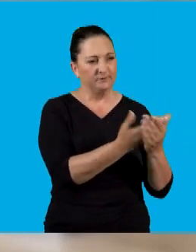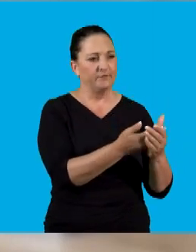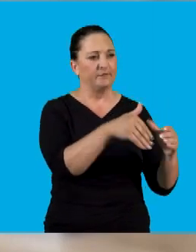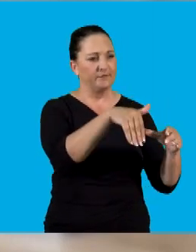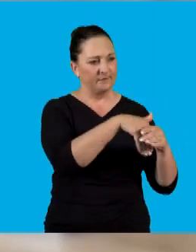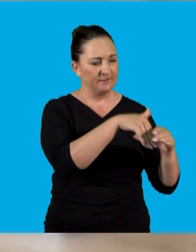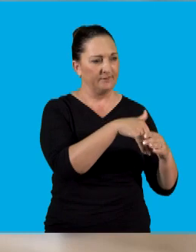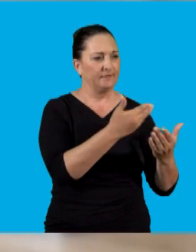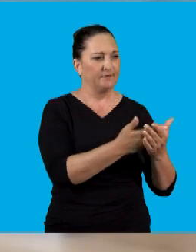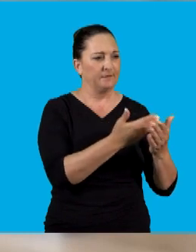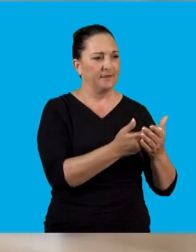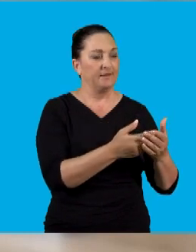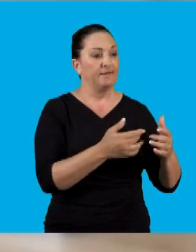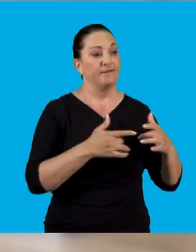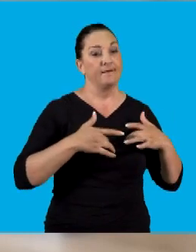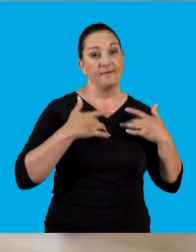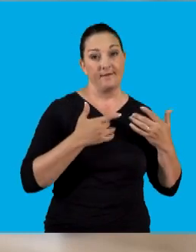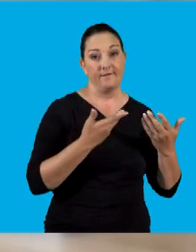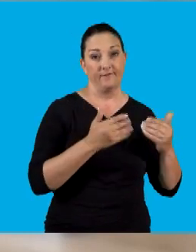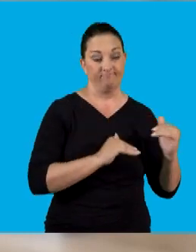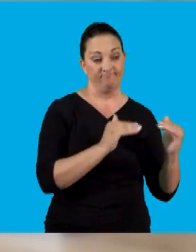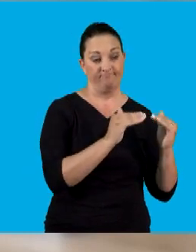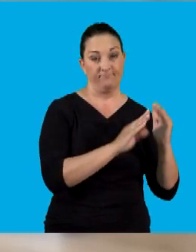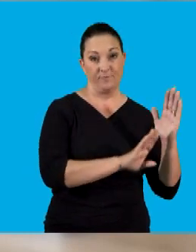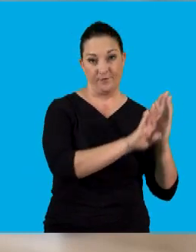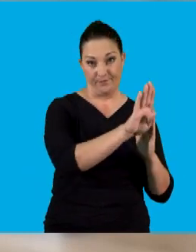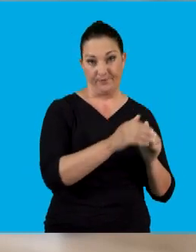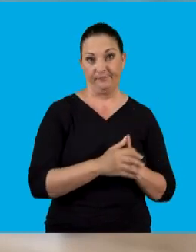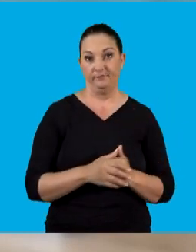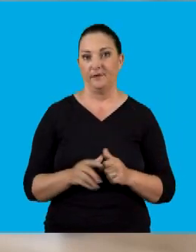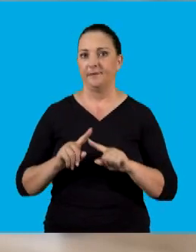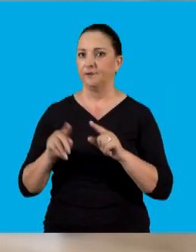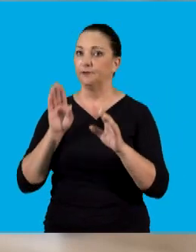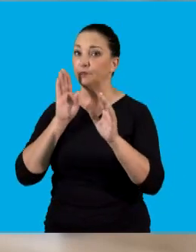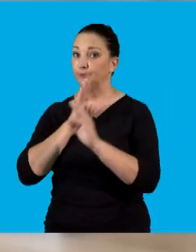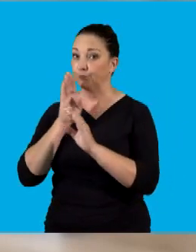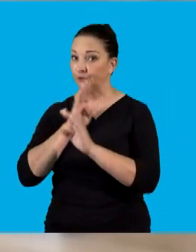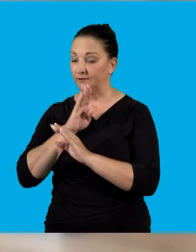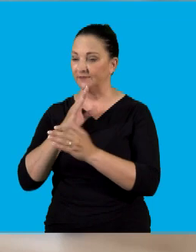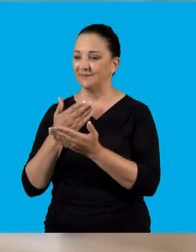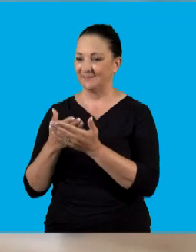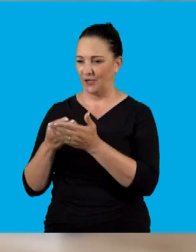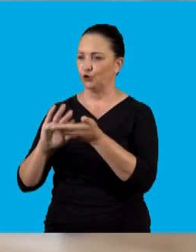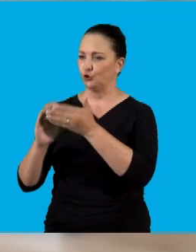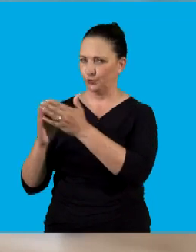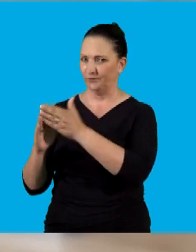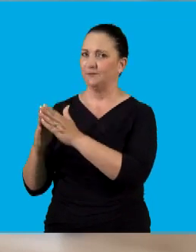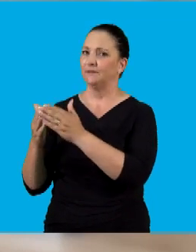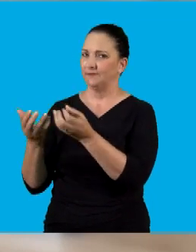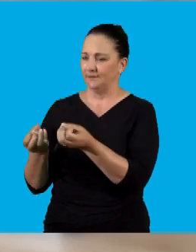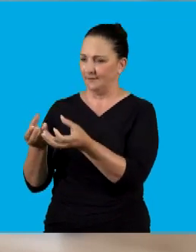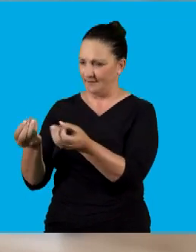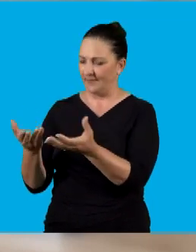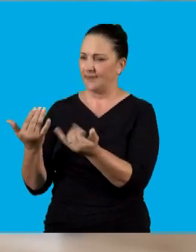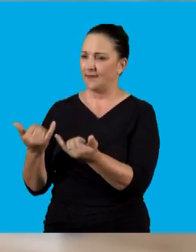country and the general standard of living of the people is being improved. While the private sector, yes, they do uplift communities